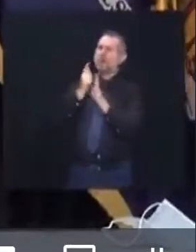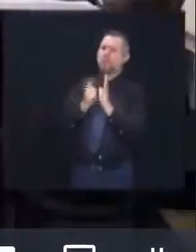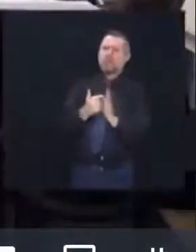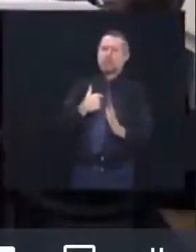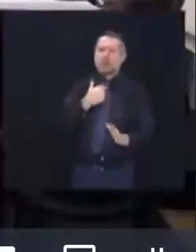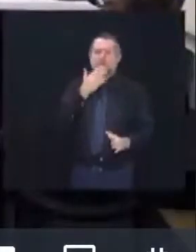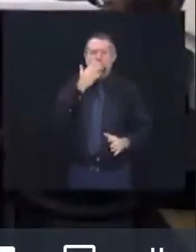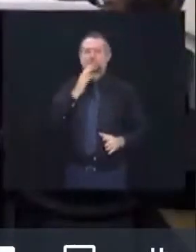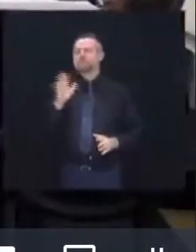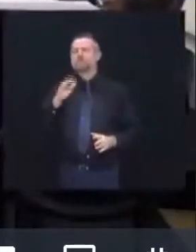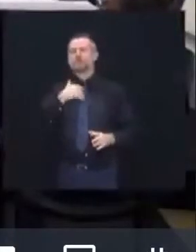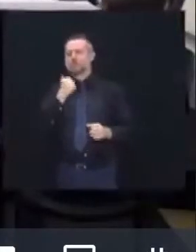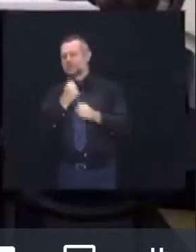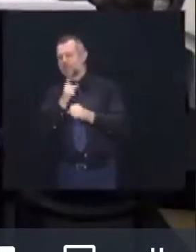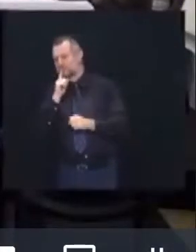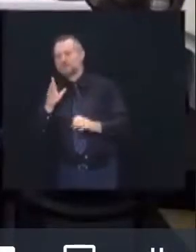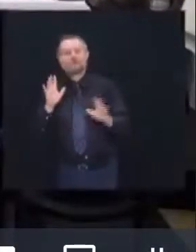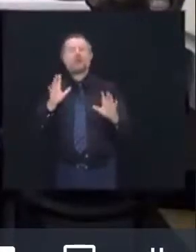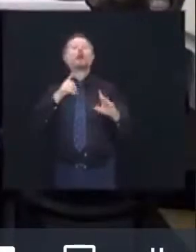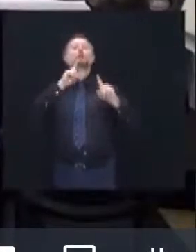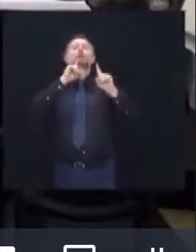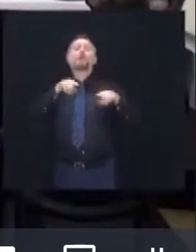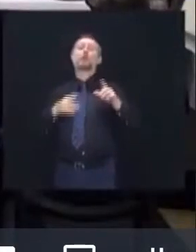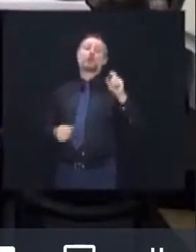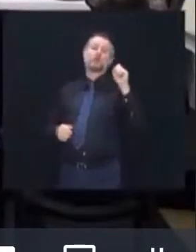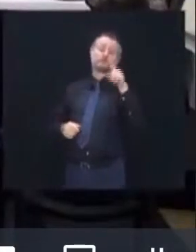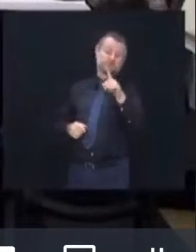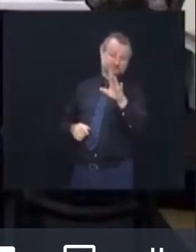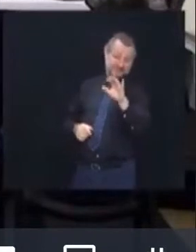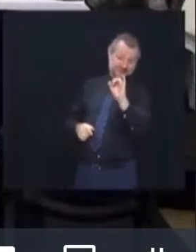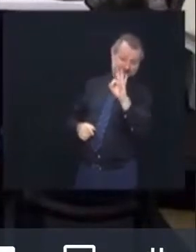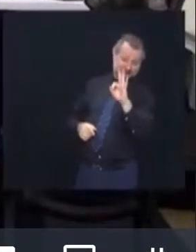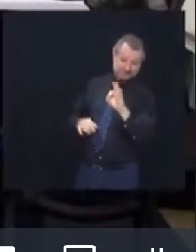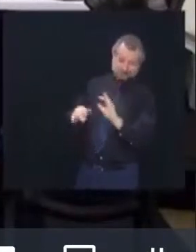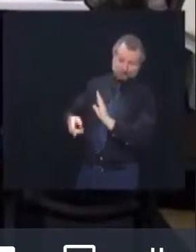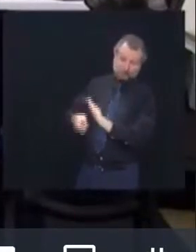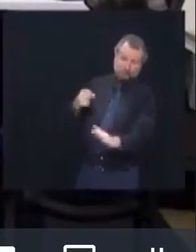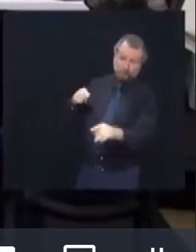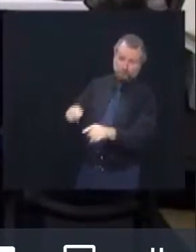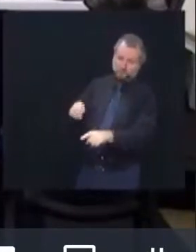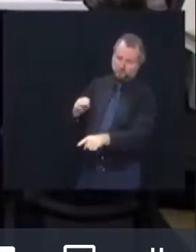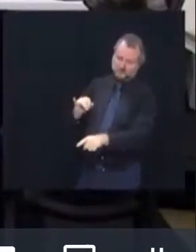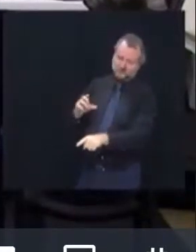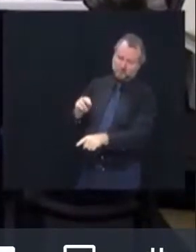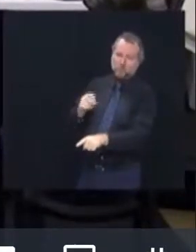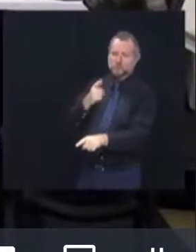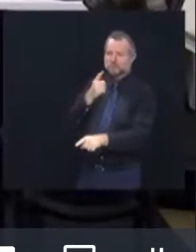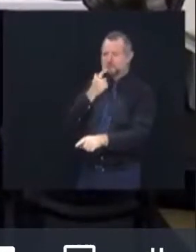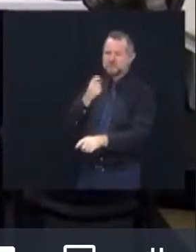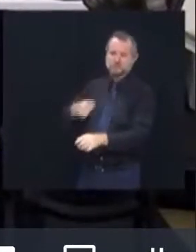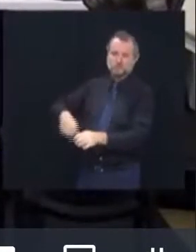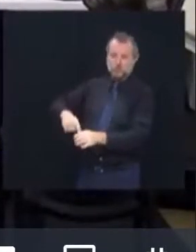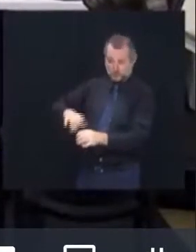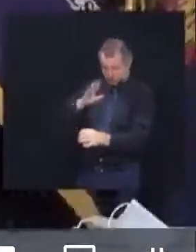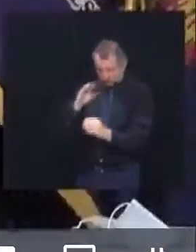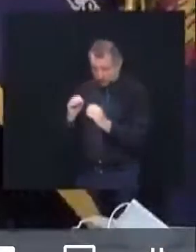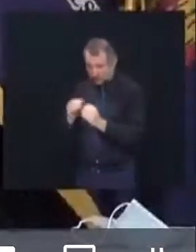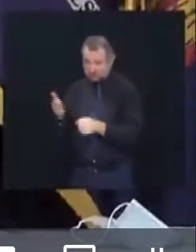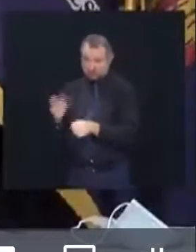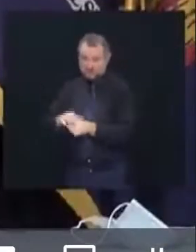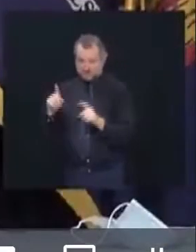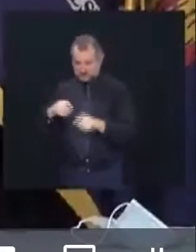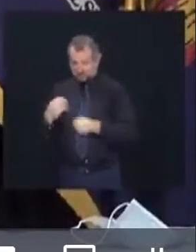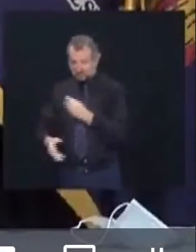So once a red zone is designated, has there been an increase in testing? Have you guys seen that? There's an increase in testing, increase in